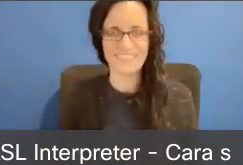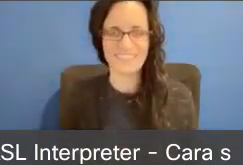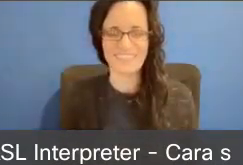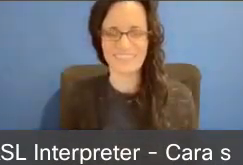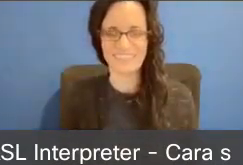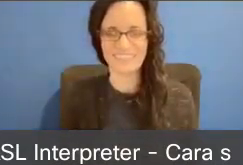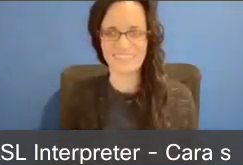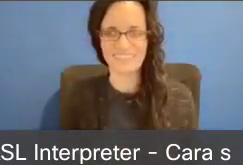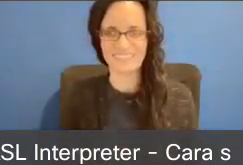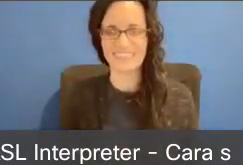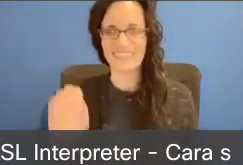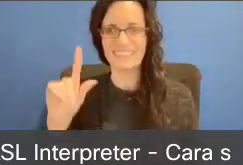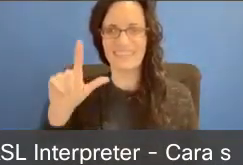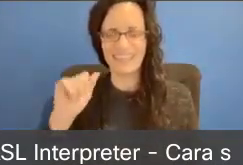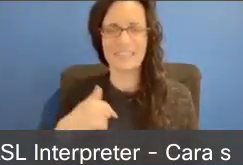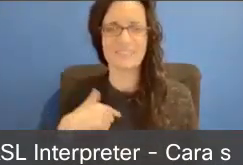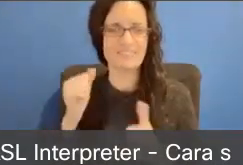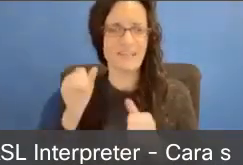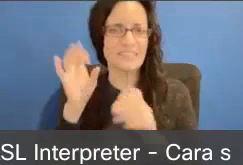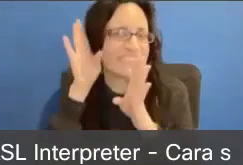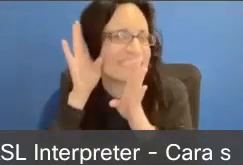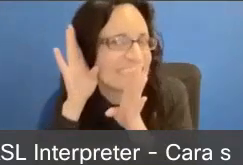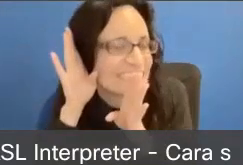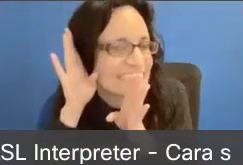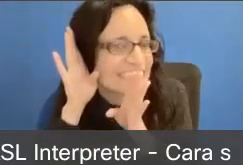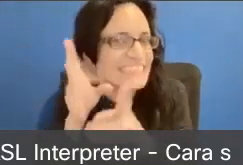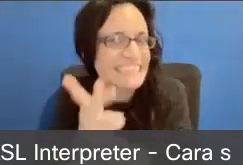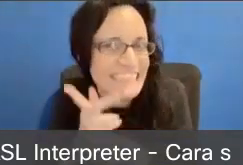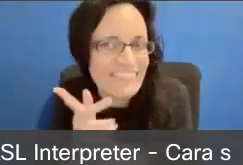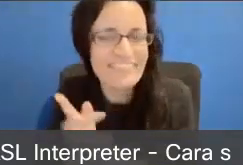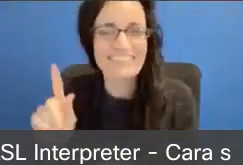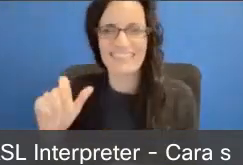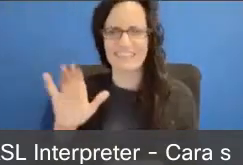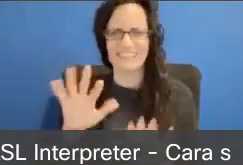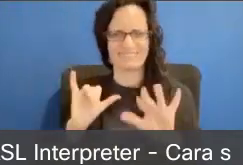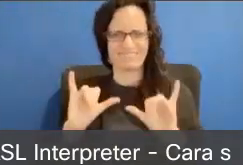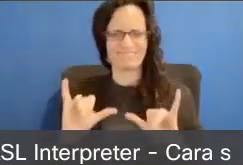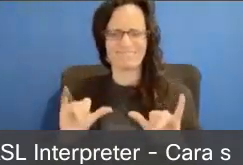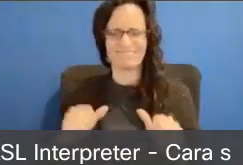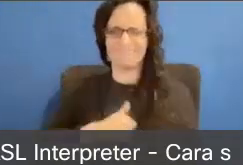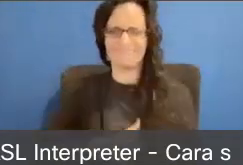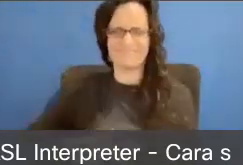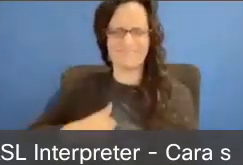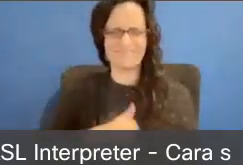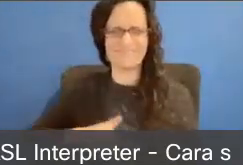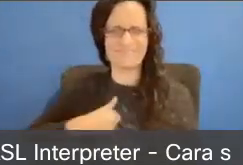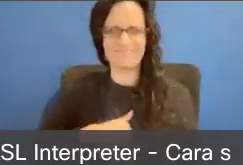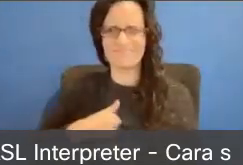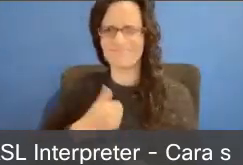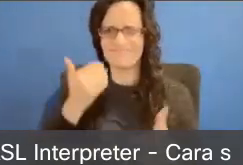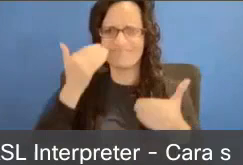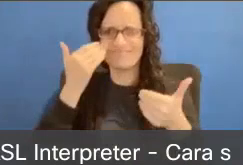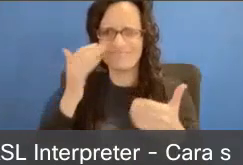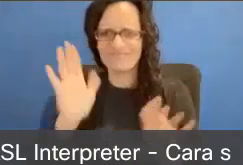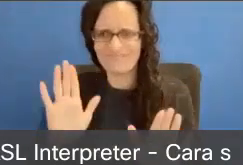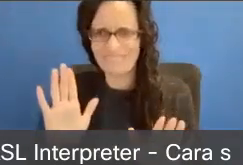We'll just have to listen real close. Yep. All right. Apologies. I'm not sure what it is about Might this. want to restart